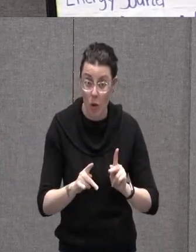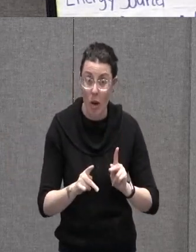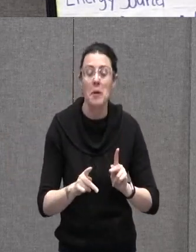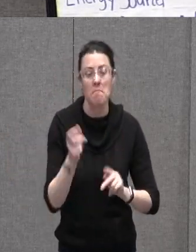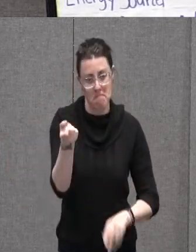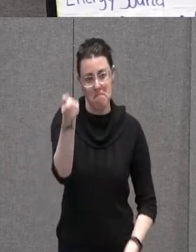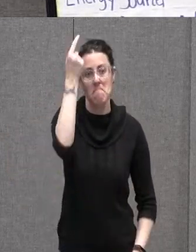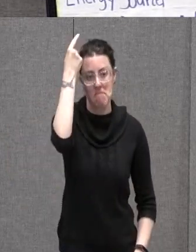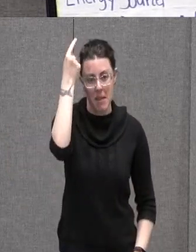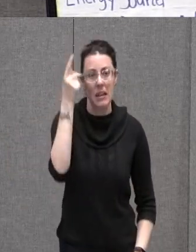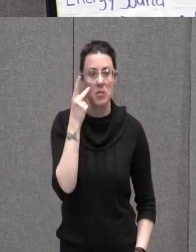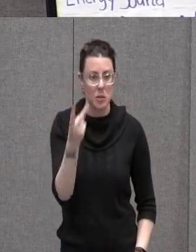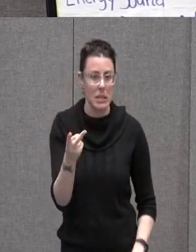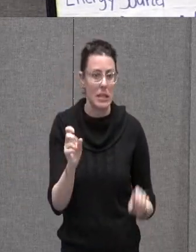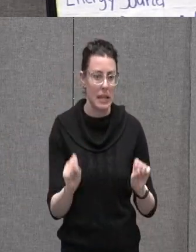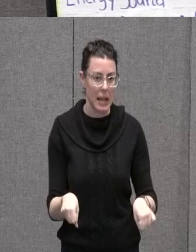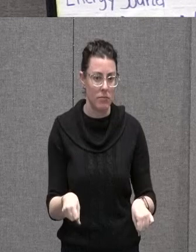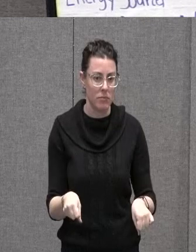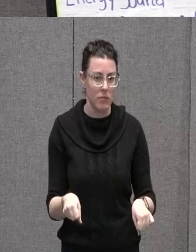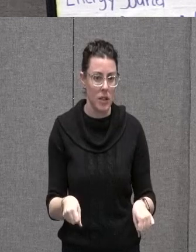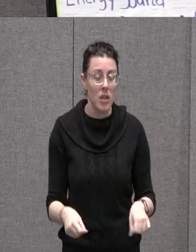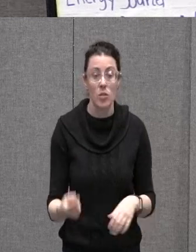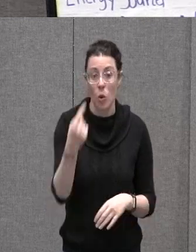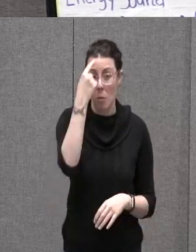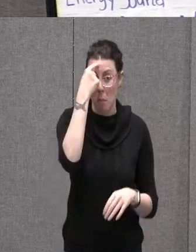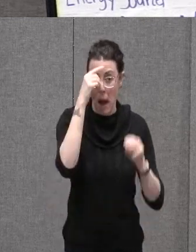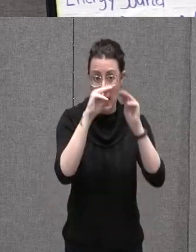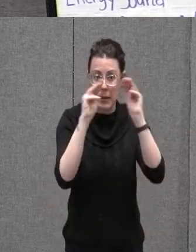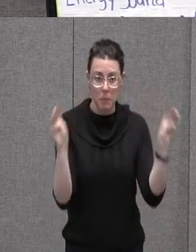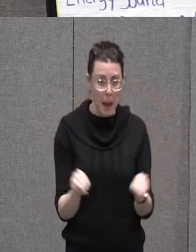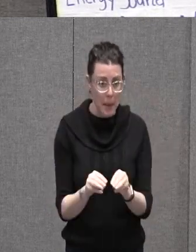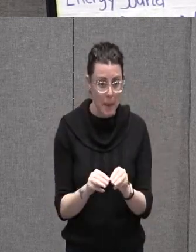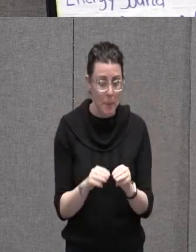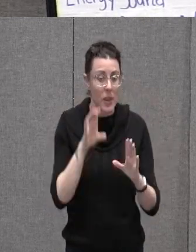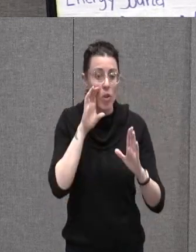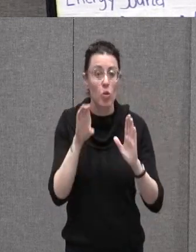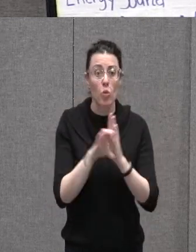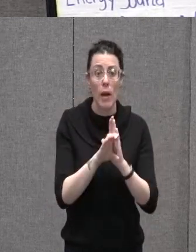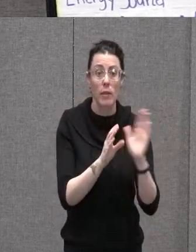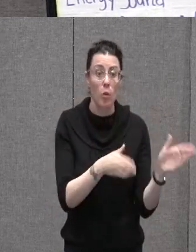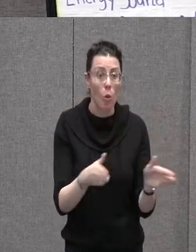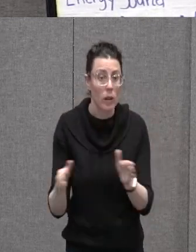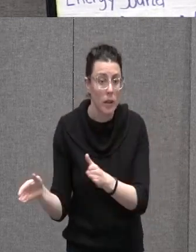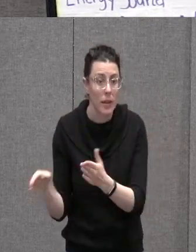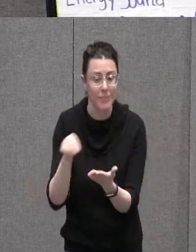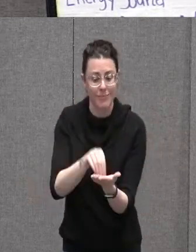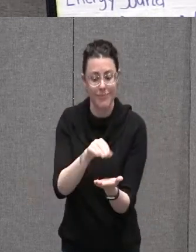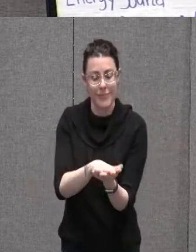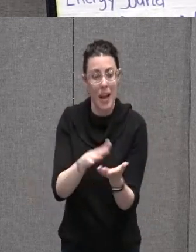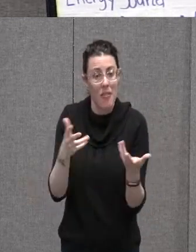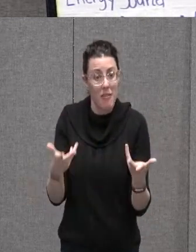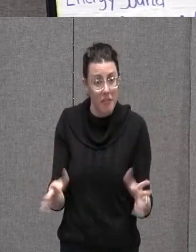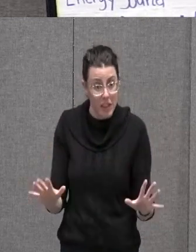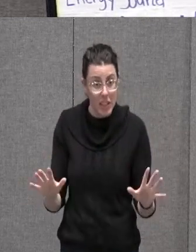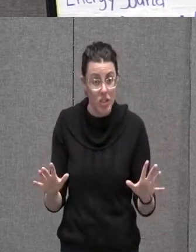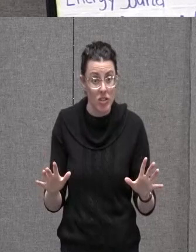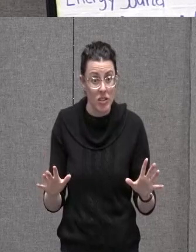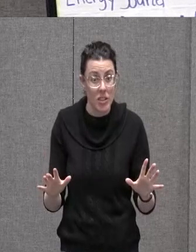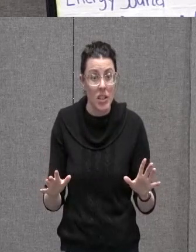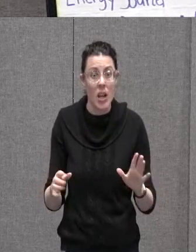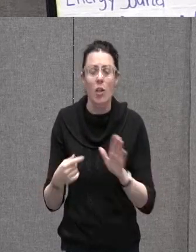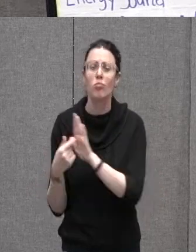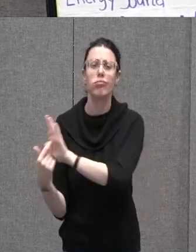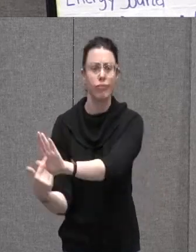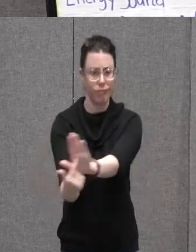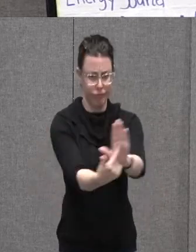with your graphic organizer, your mind map that has the characteristics of your robot, you should share it with people.